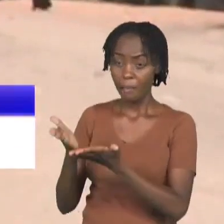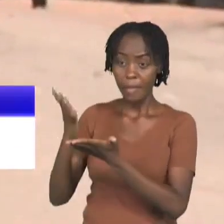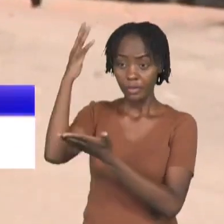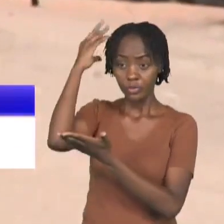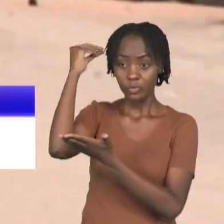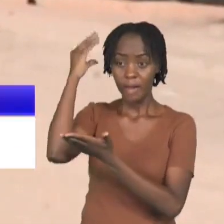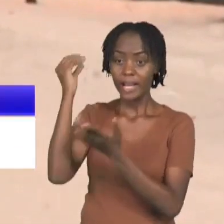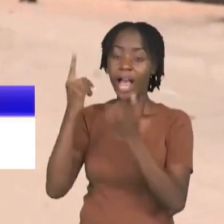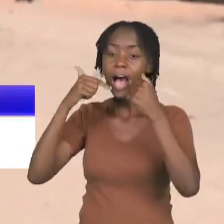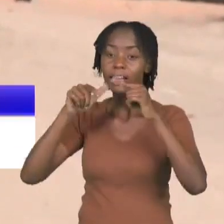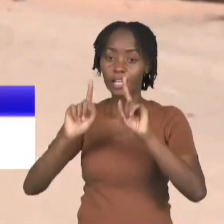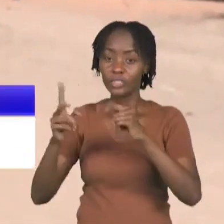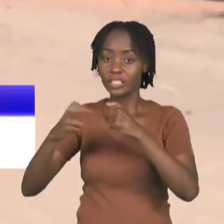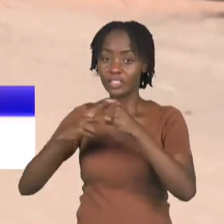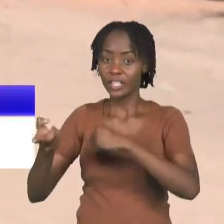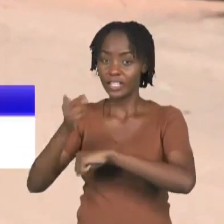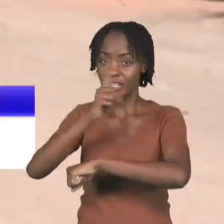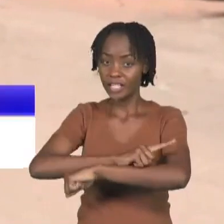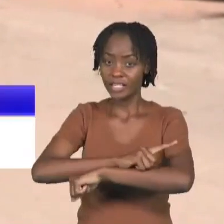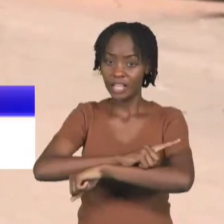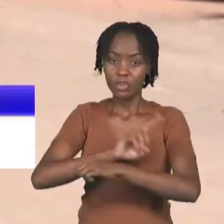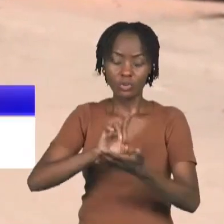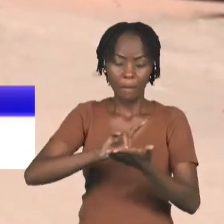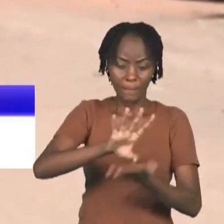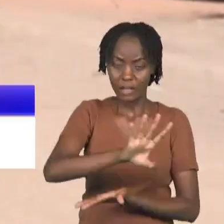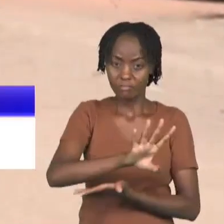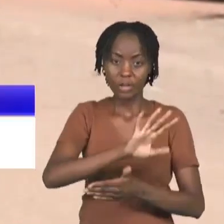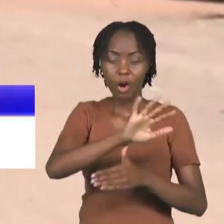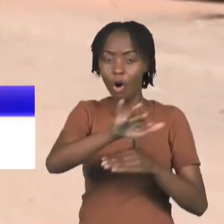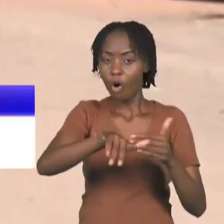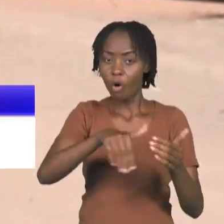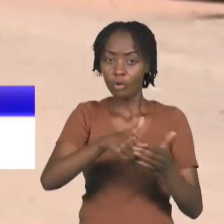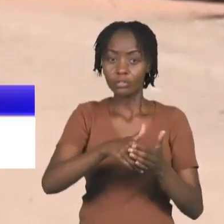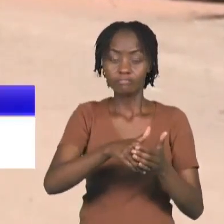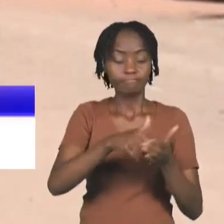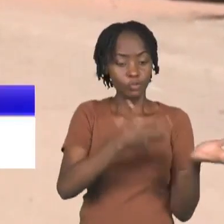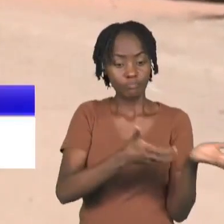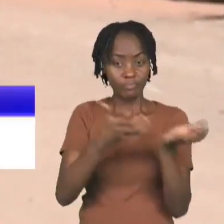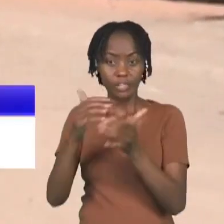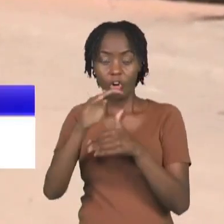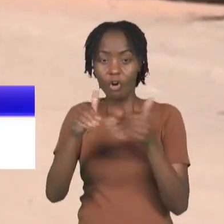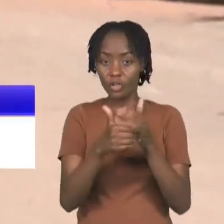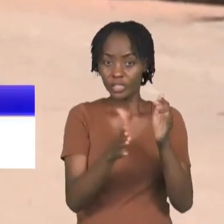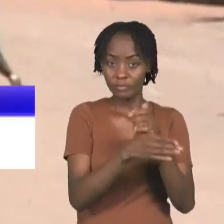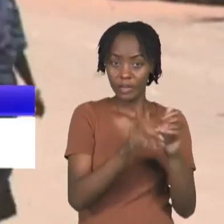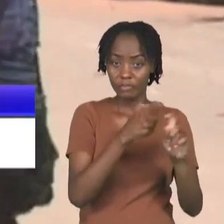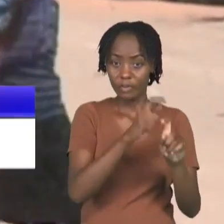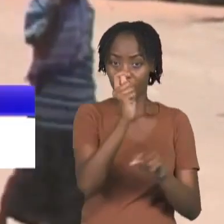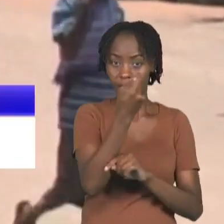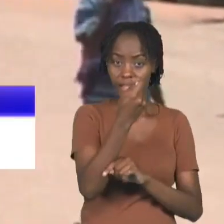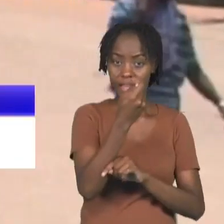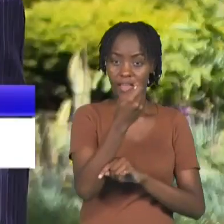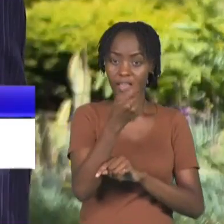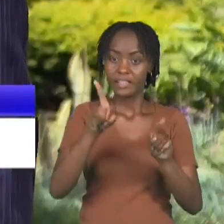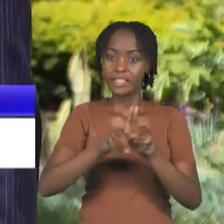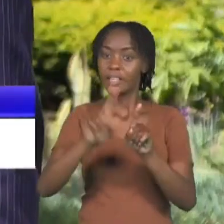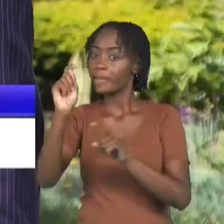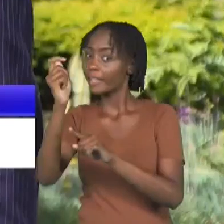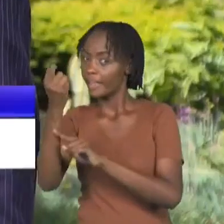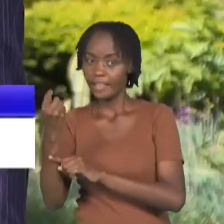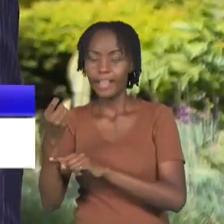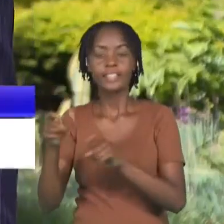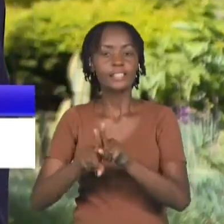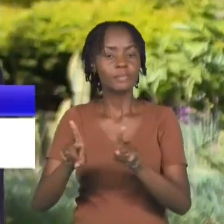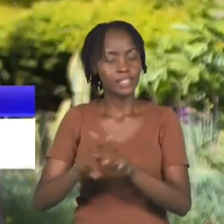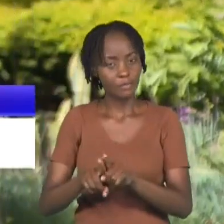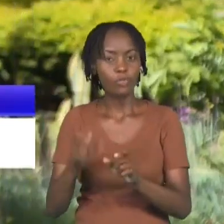the next 7 days, withdraw all its diplomats from Kenya, with the Kenyan government responding, saying it will not retaliate. So there is a